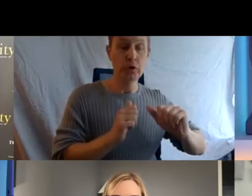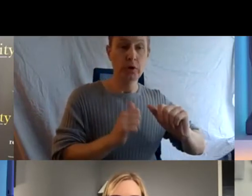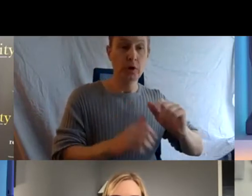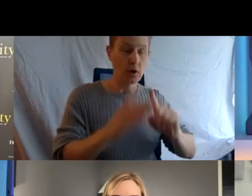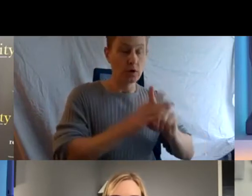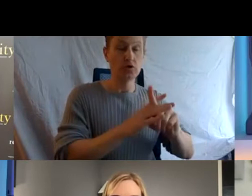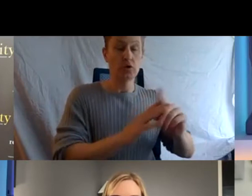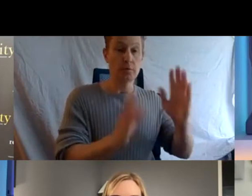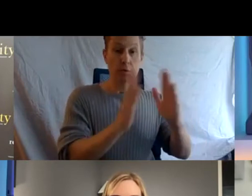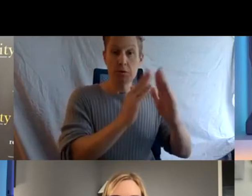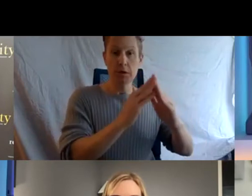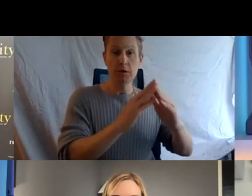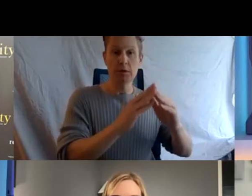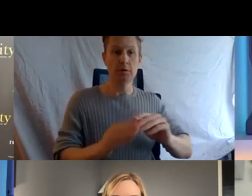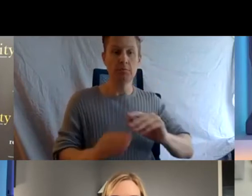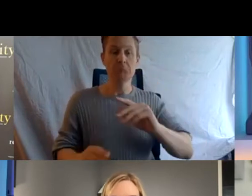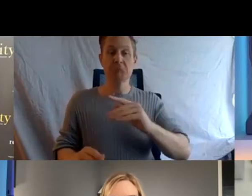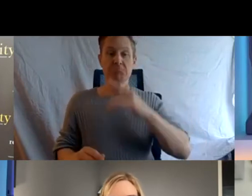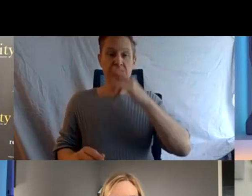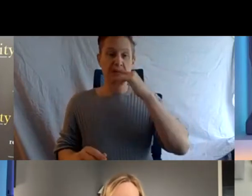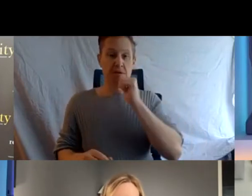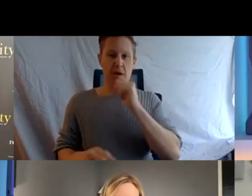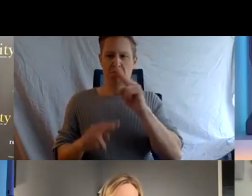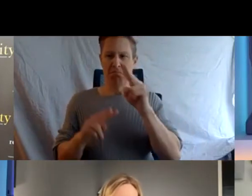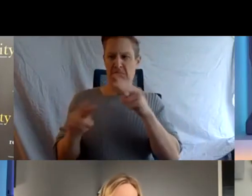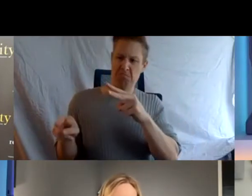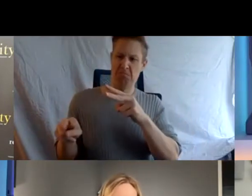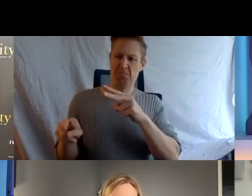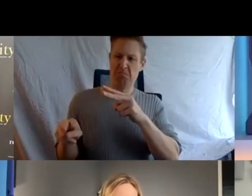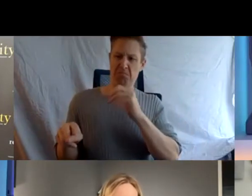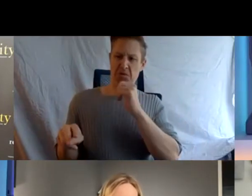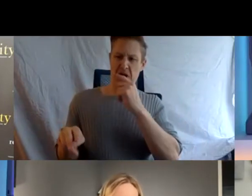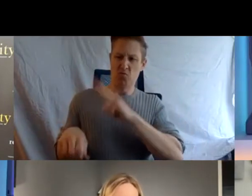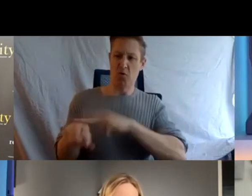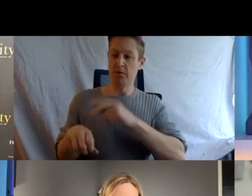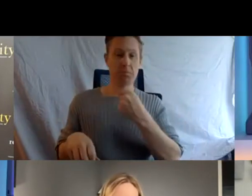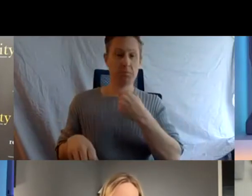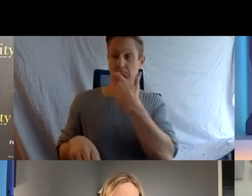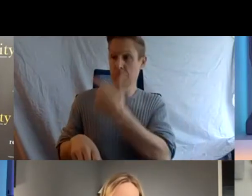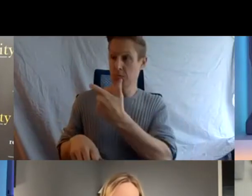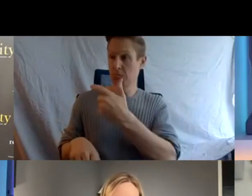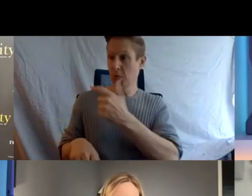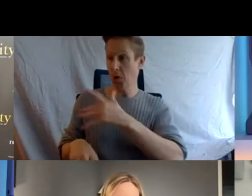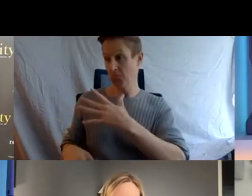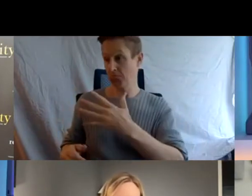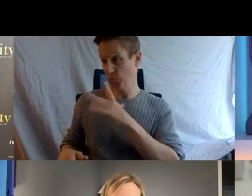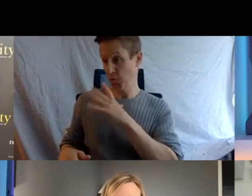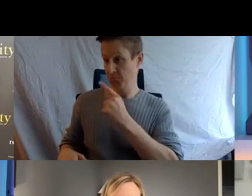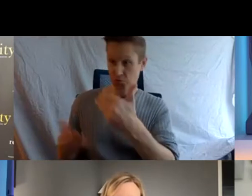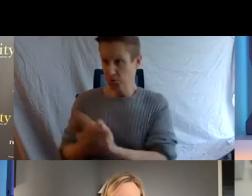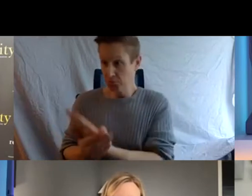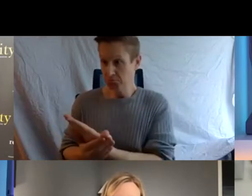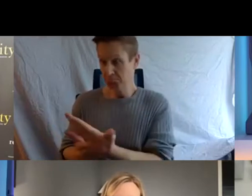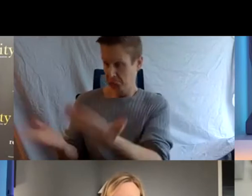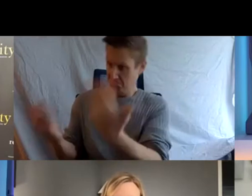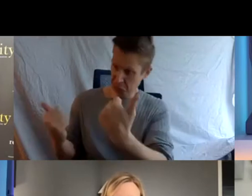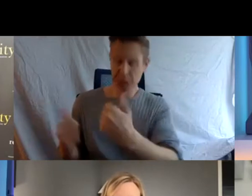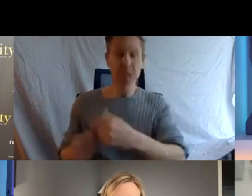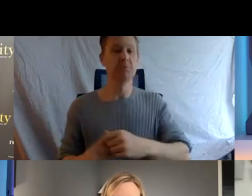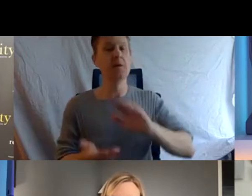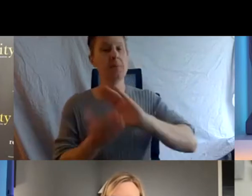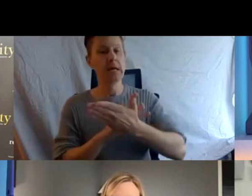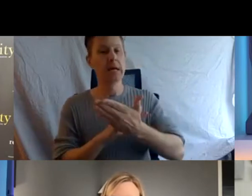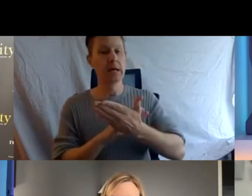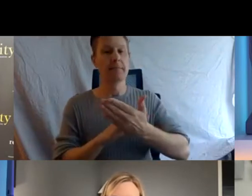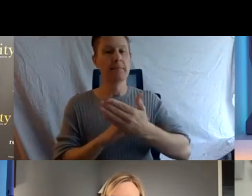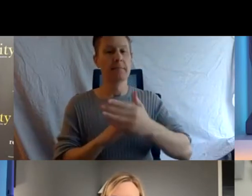just, oh, hey, cool. Okay, you're new in town. Then it came all about, the team and the mission. Like it wasn't about